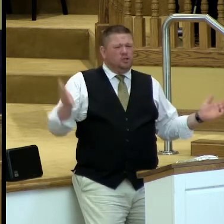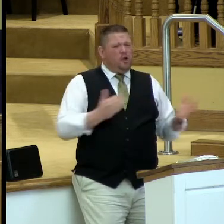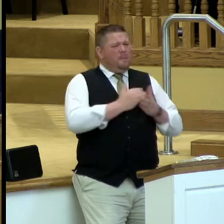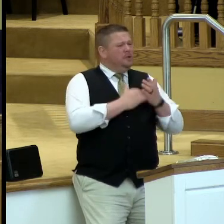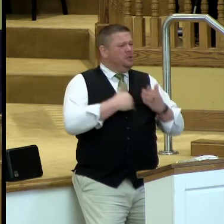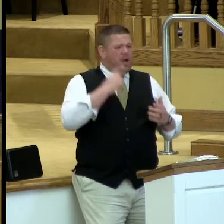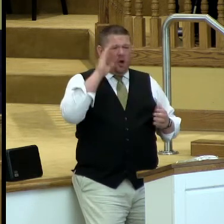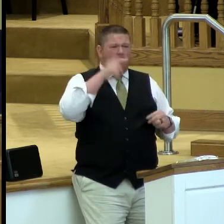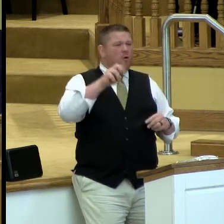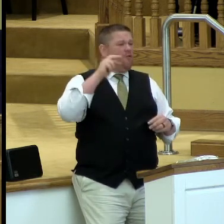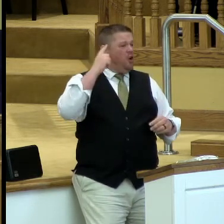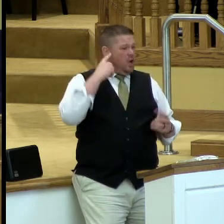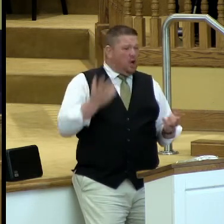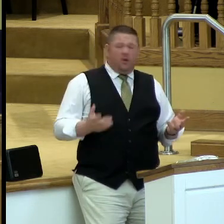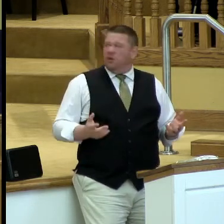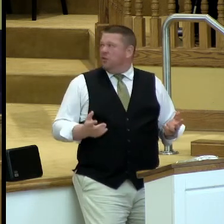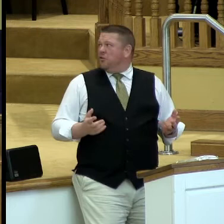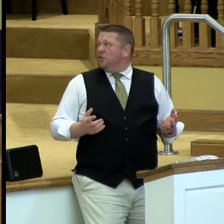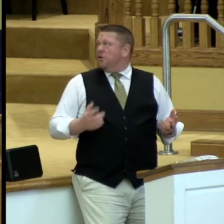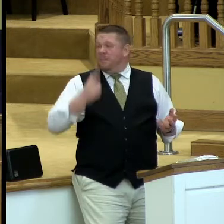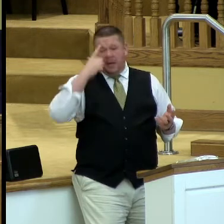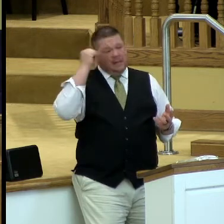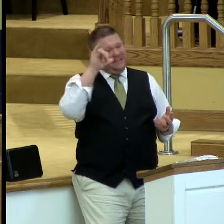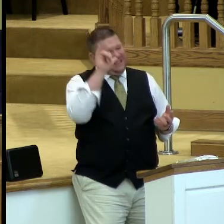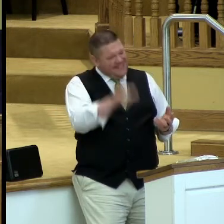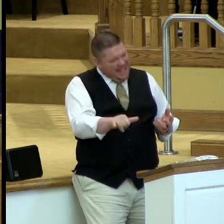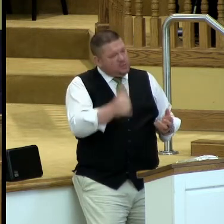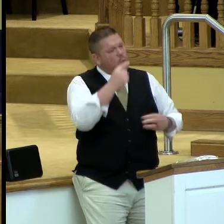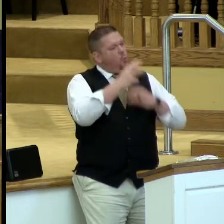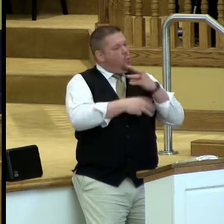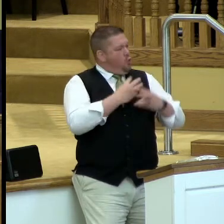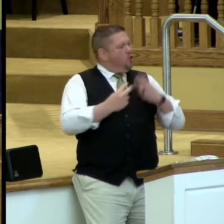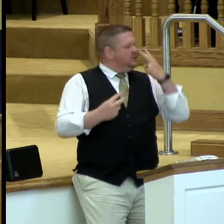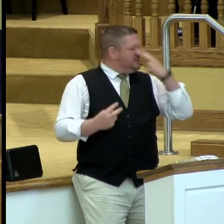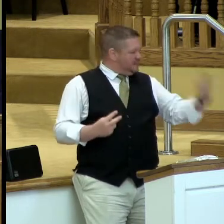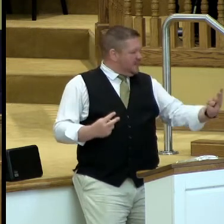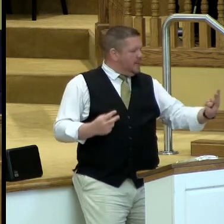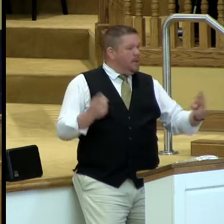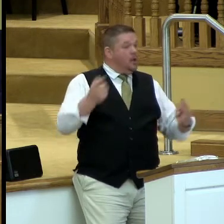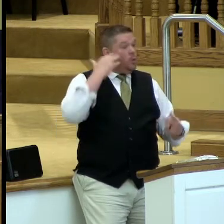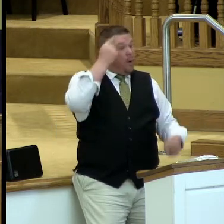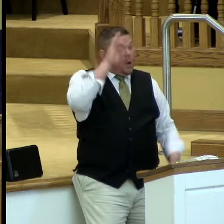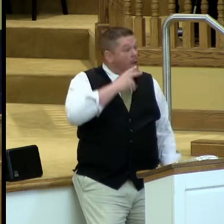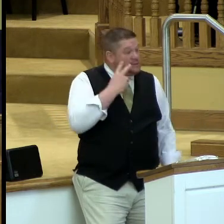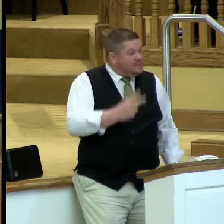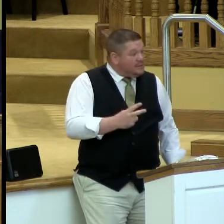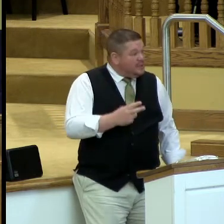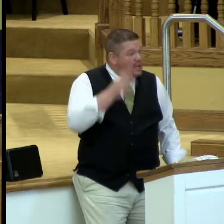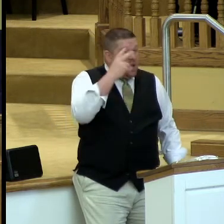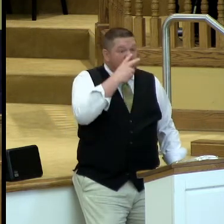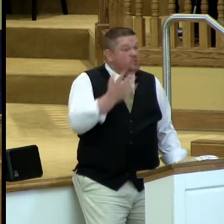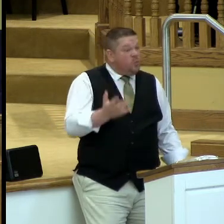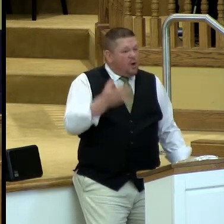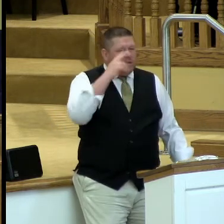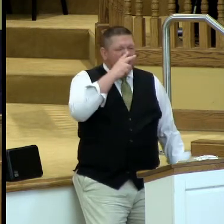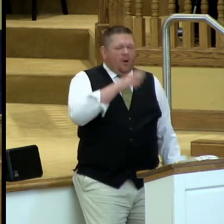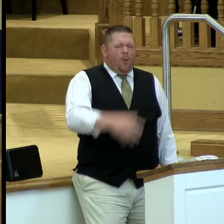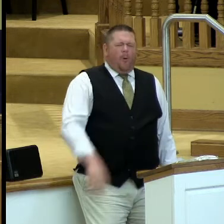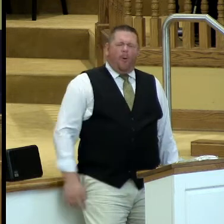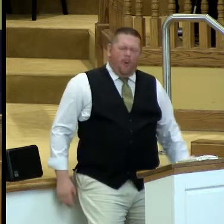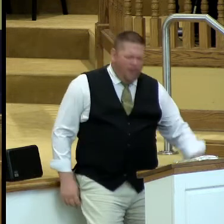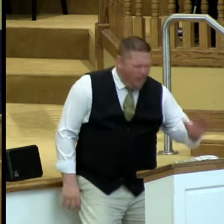encouraging messages I hope you ever hear. Because that's what the world sees. You know what God sees? He sees a beautiful